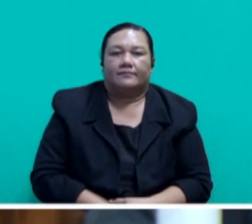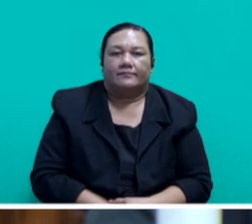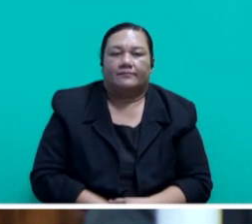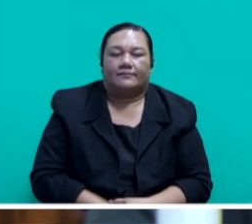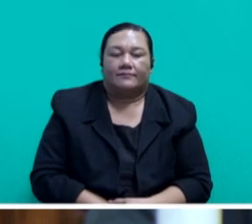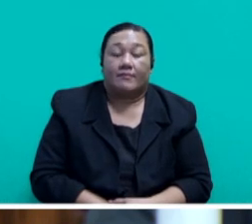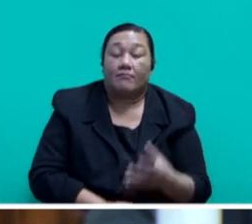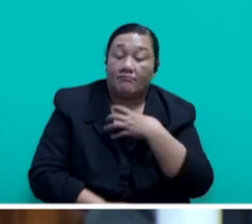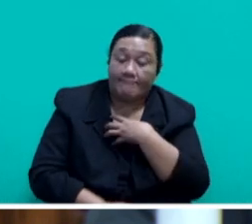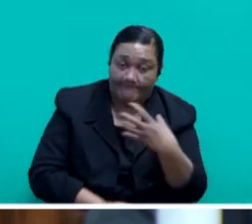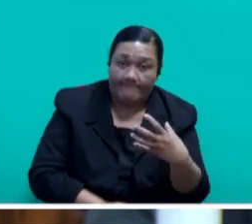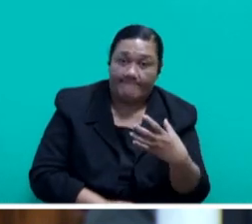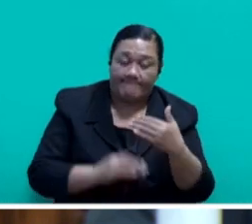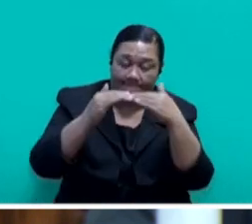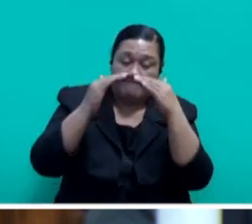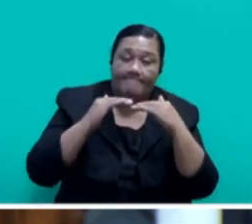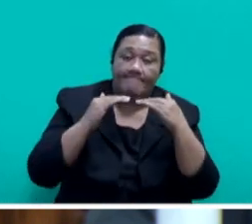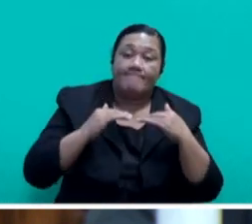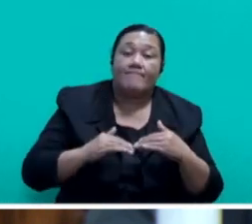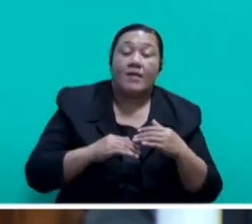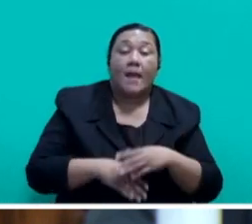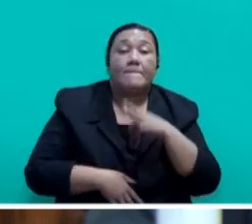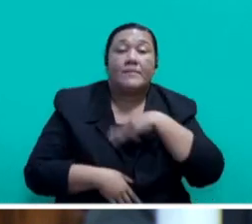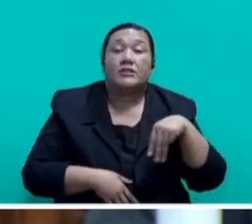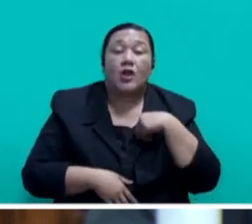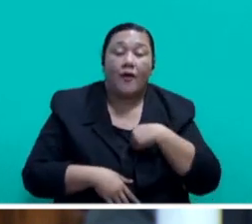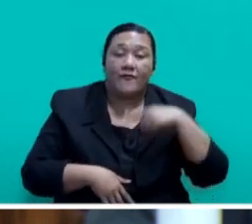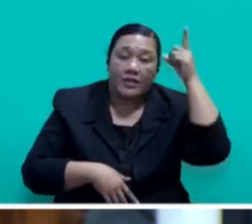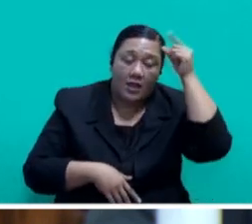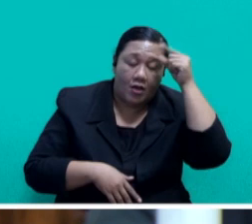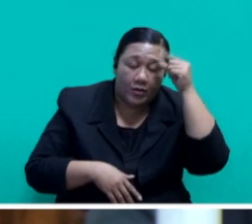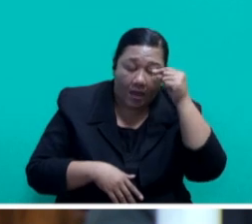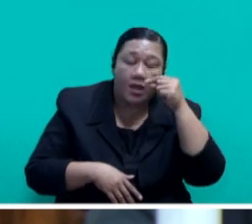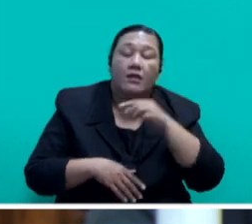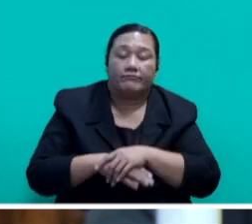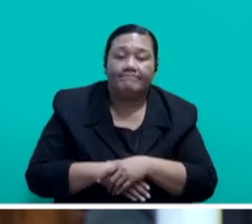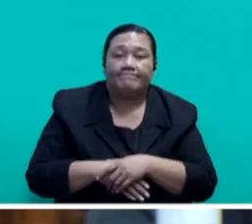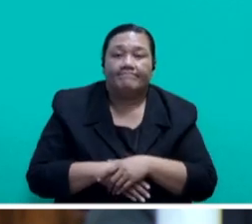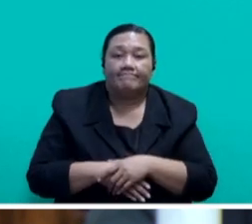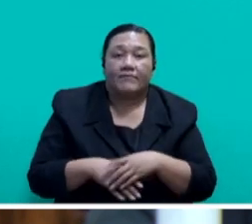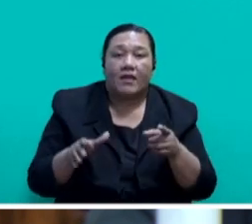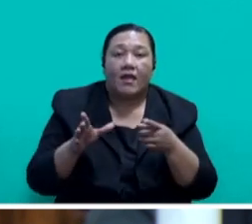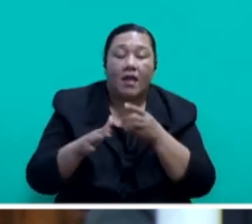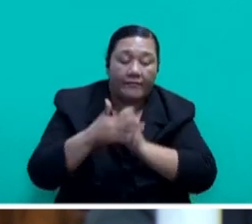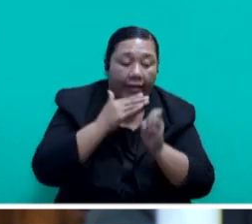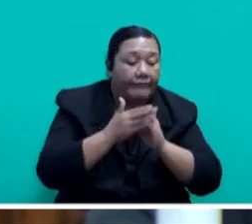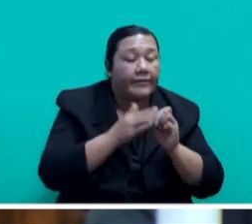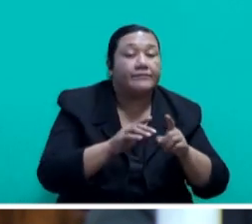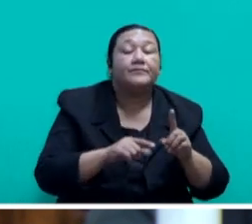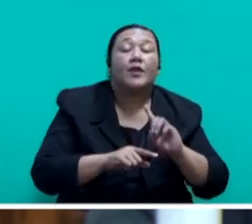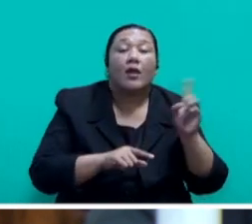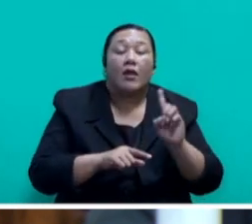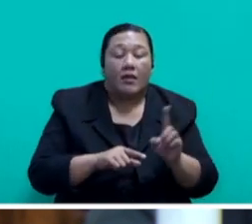Furthermore, Mr. Speaker, sir, the Ministry of Tauke Affairs, which has been neglected for 16 years, has